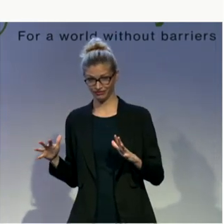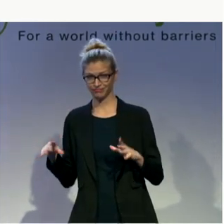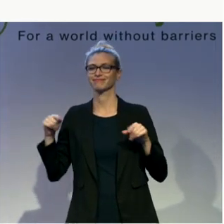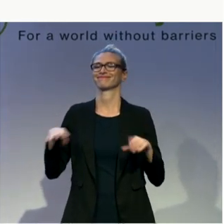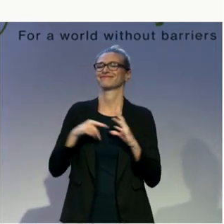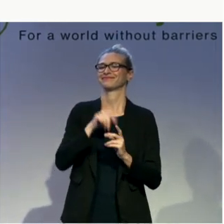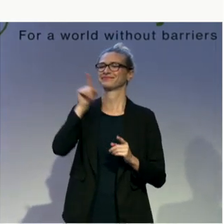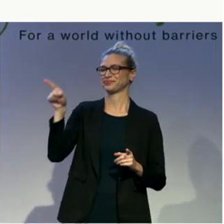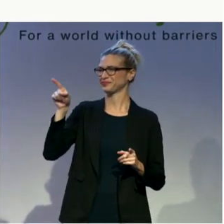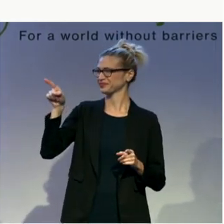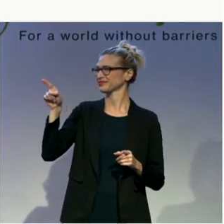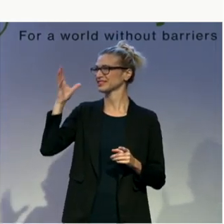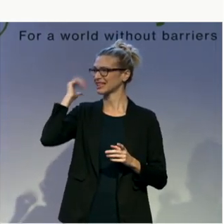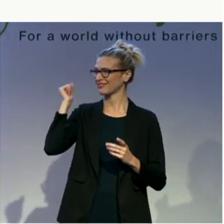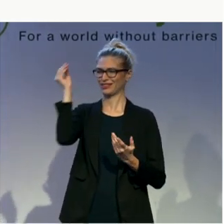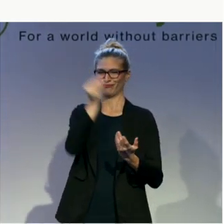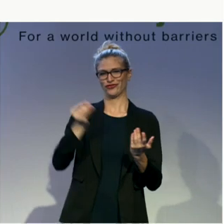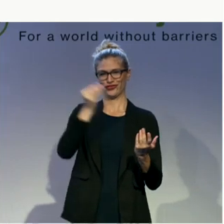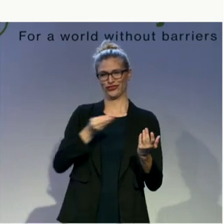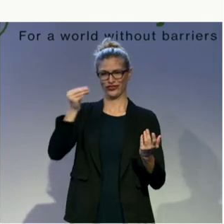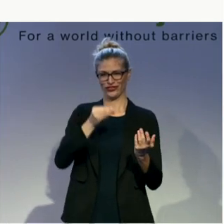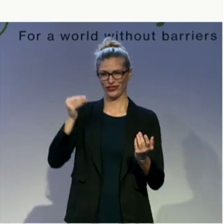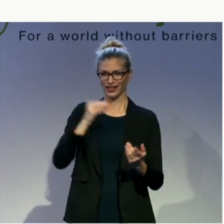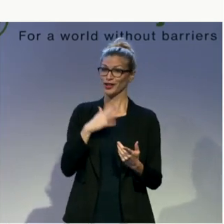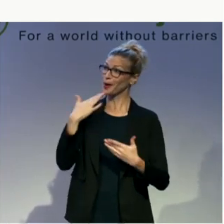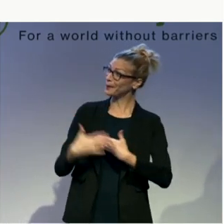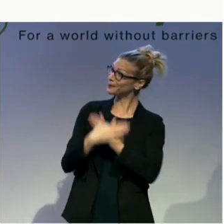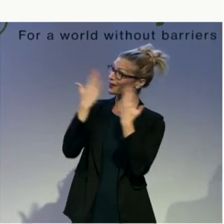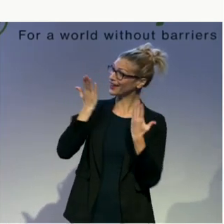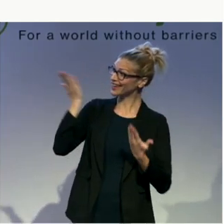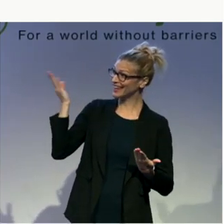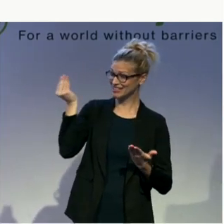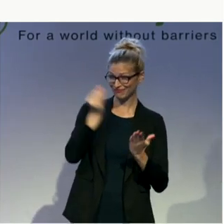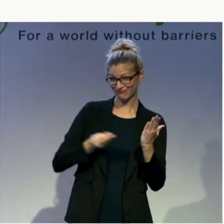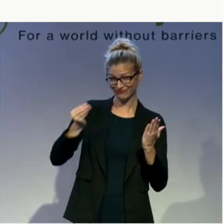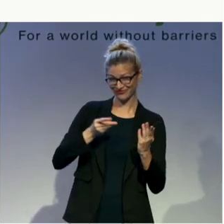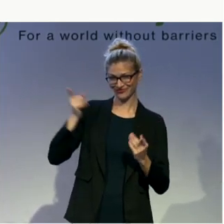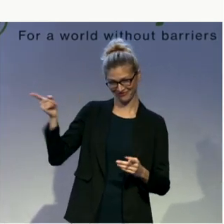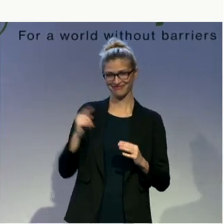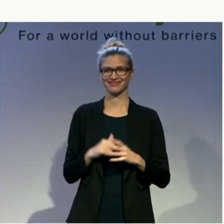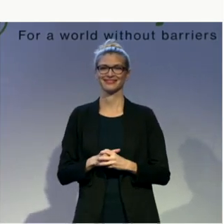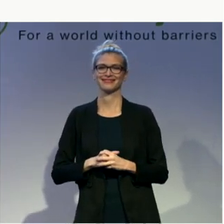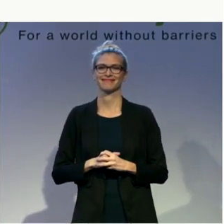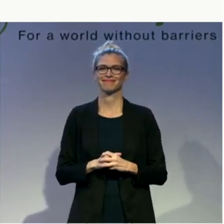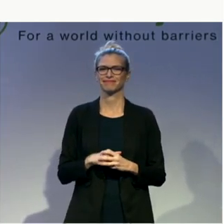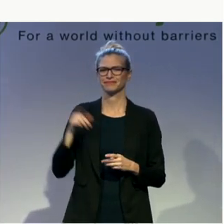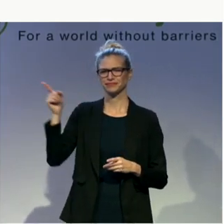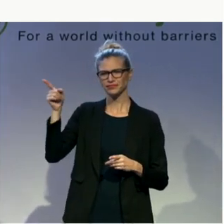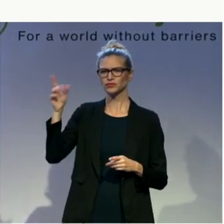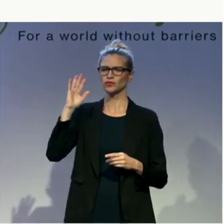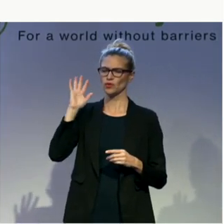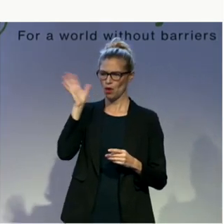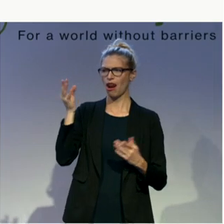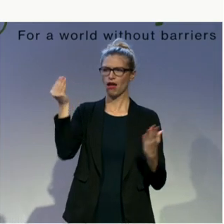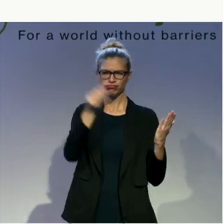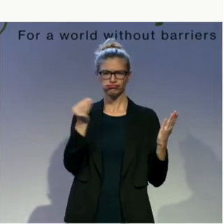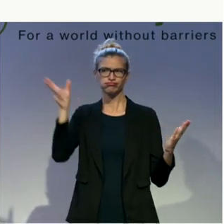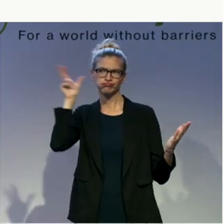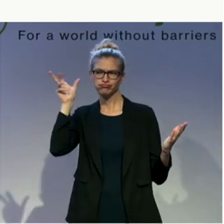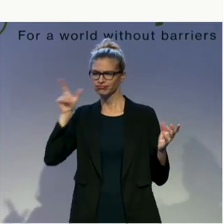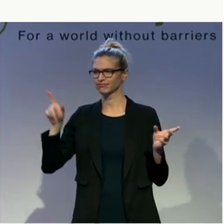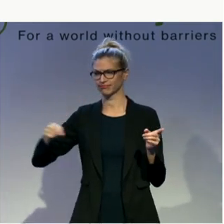So, good morning to Petra, and she will recall all the presentations after they